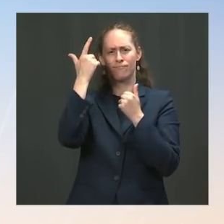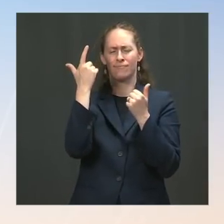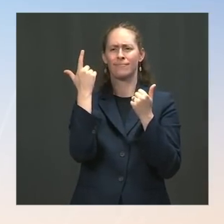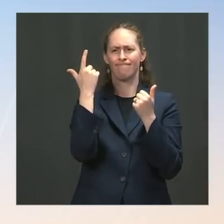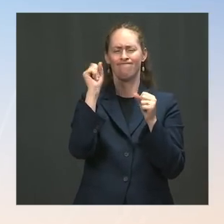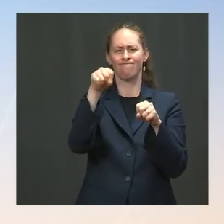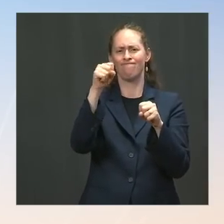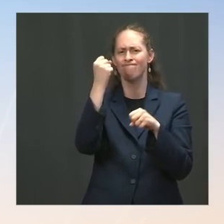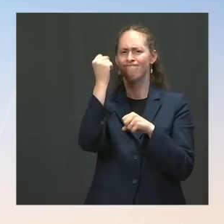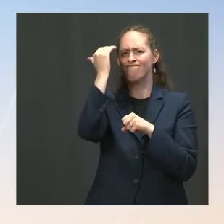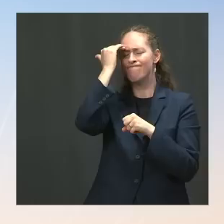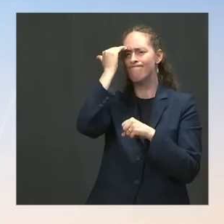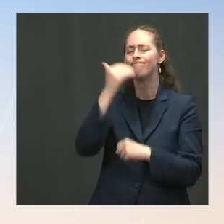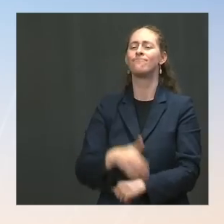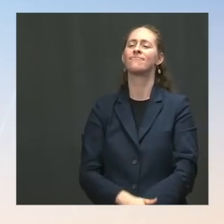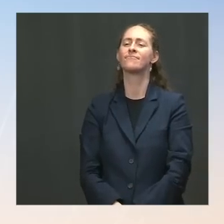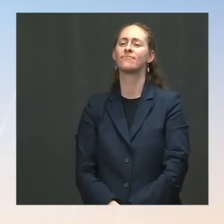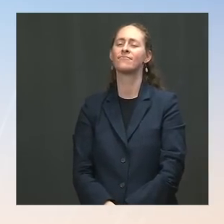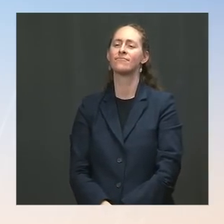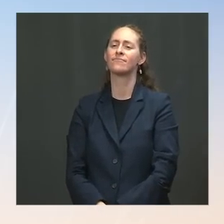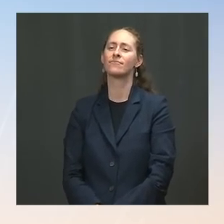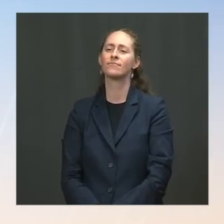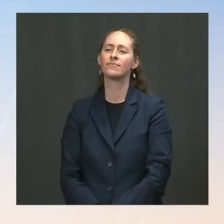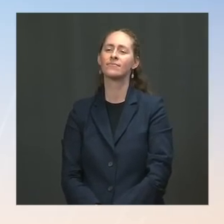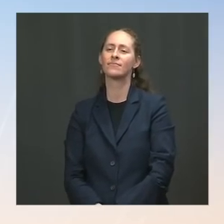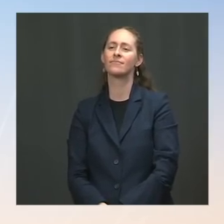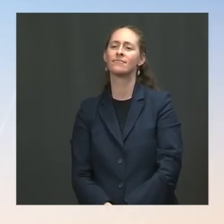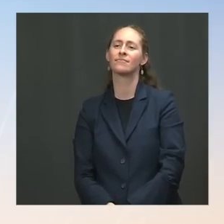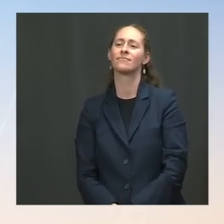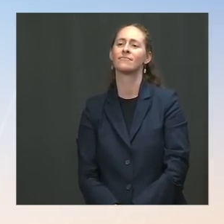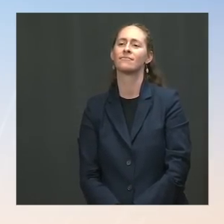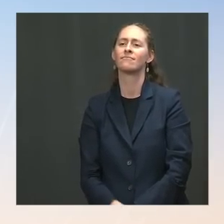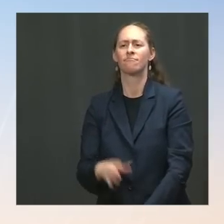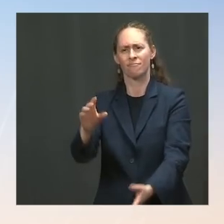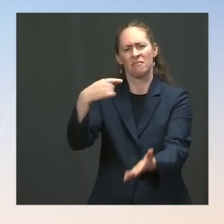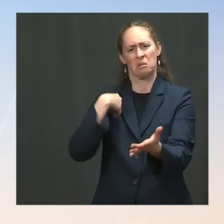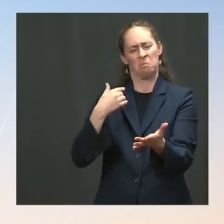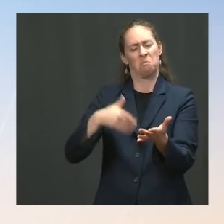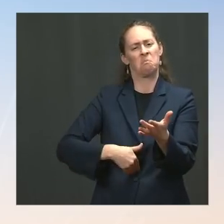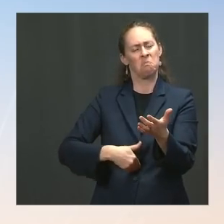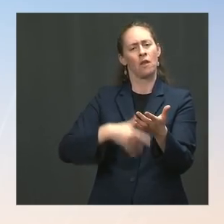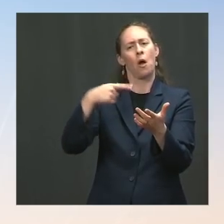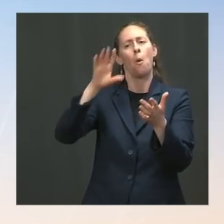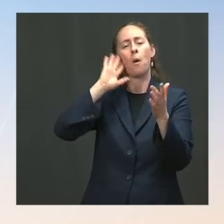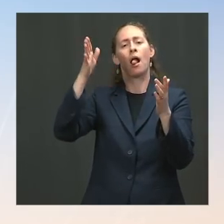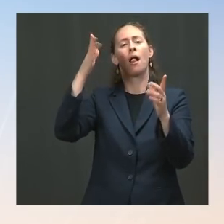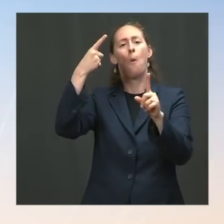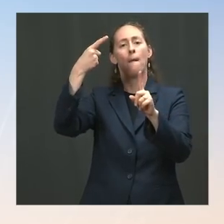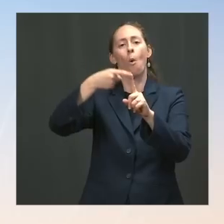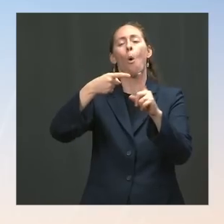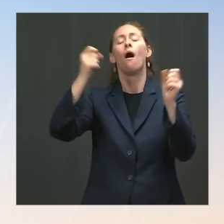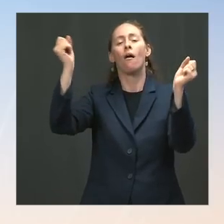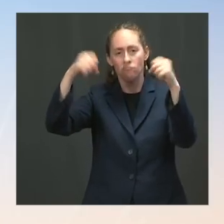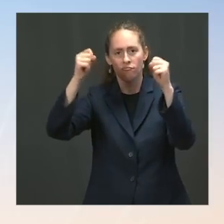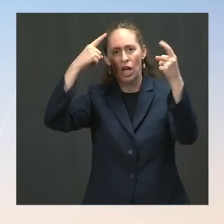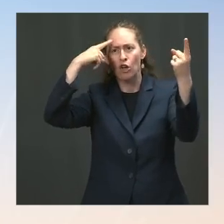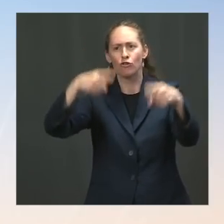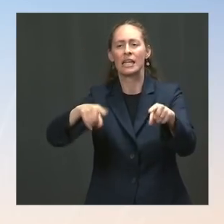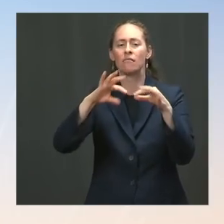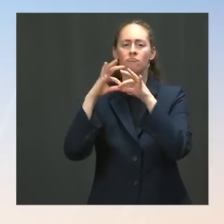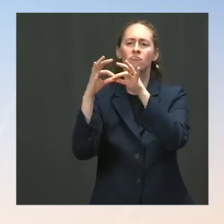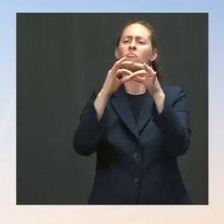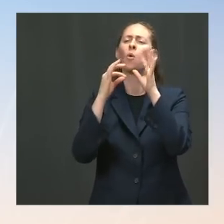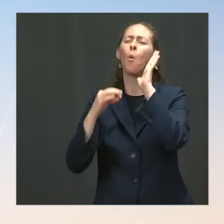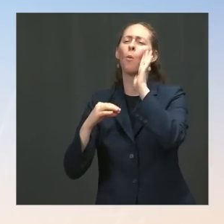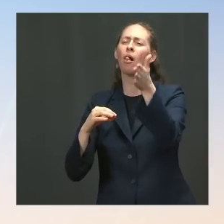think we are headed toward an agreement on this front. But we certainly are cognizant of and